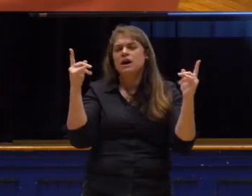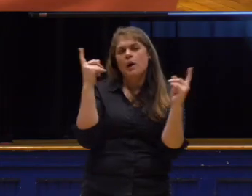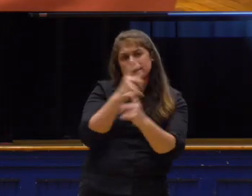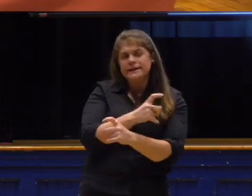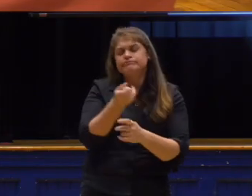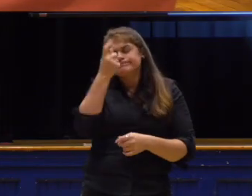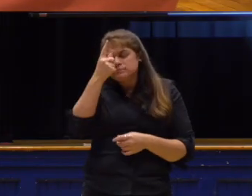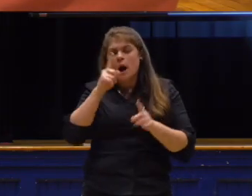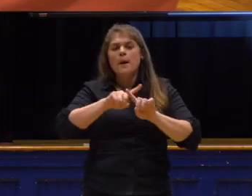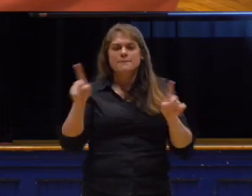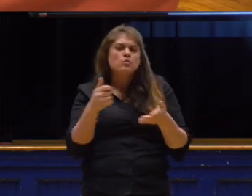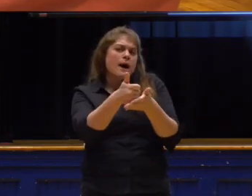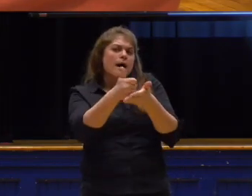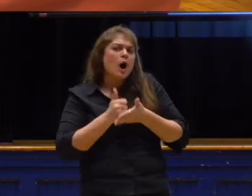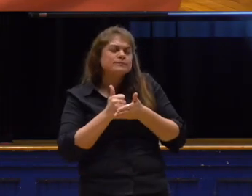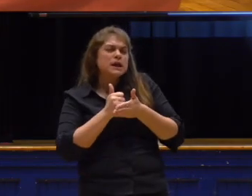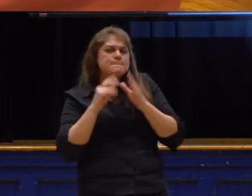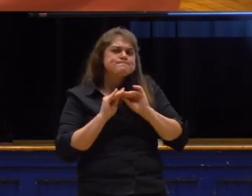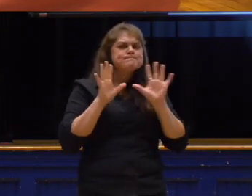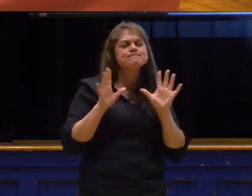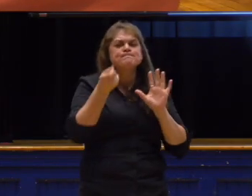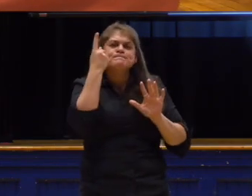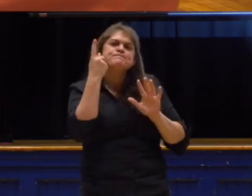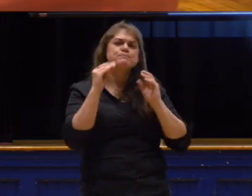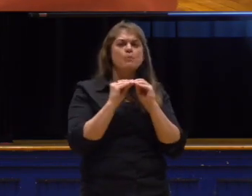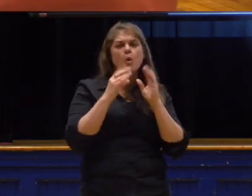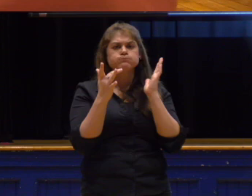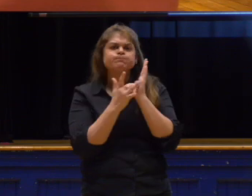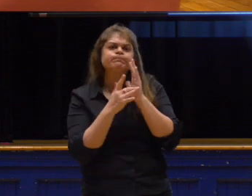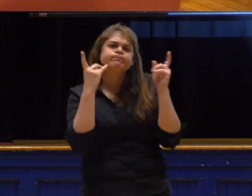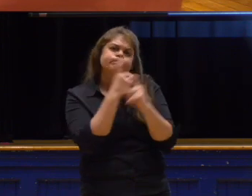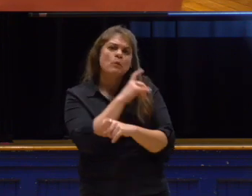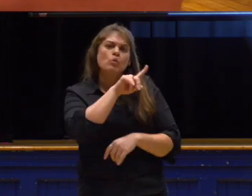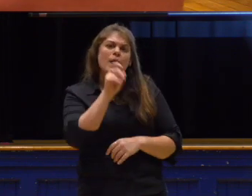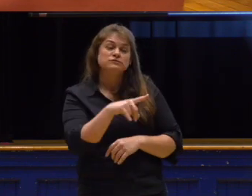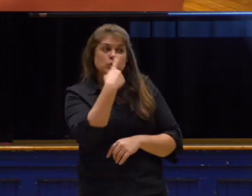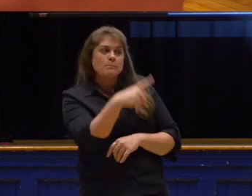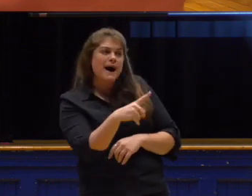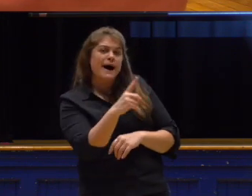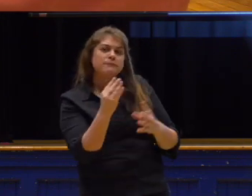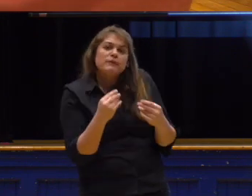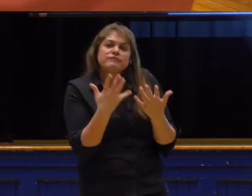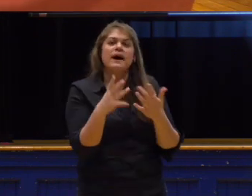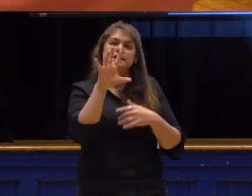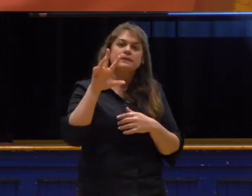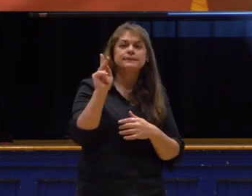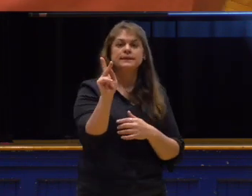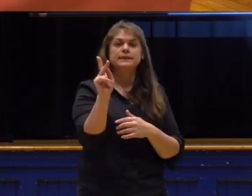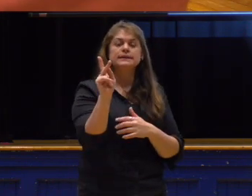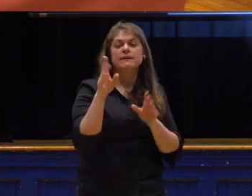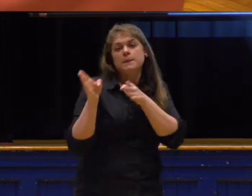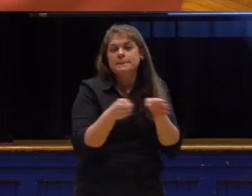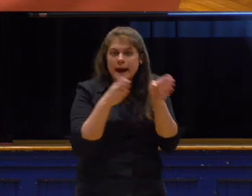cumbersome, but it would be able to answer some of these more technical questions. If you have a link that you could link to that from the website, that